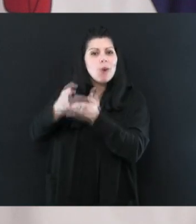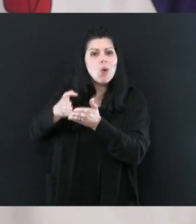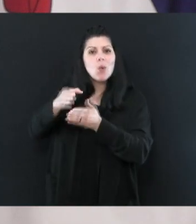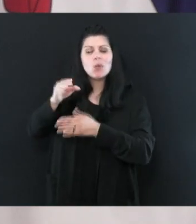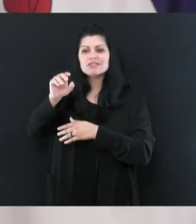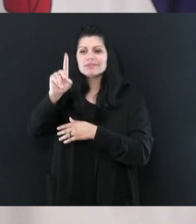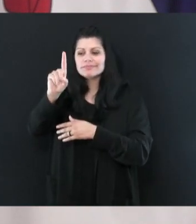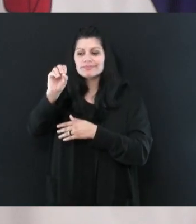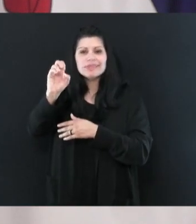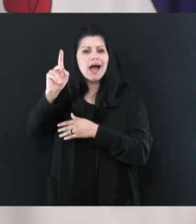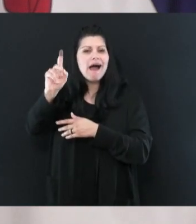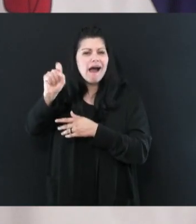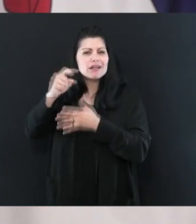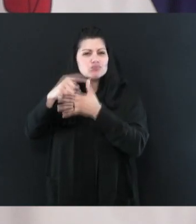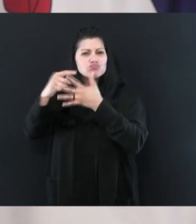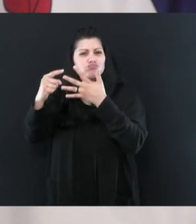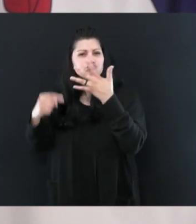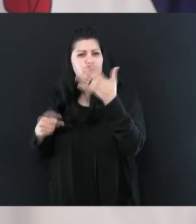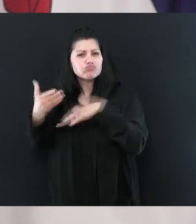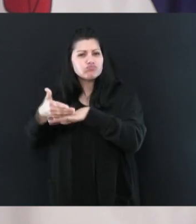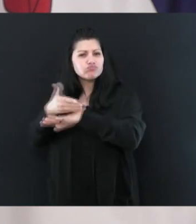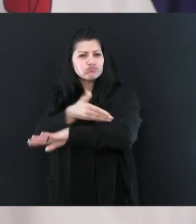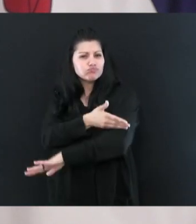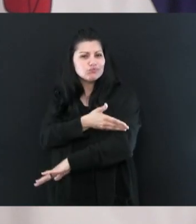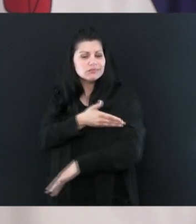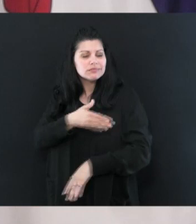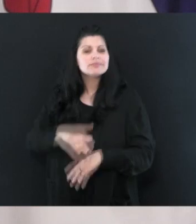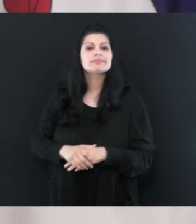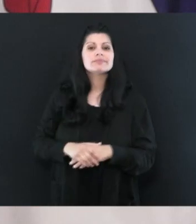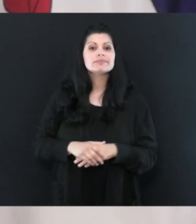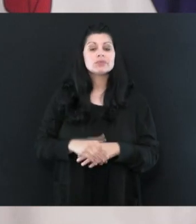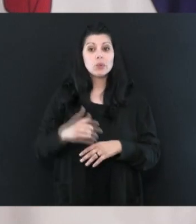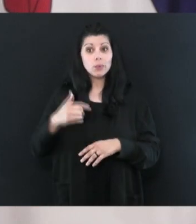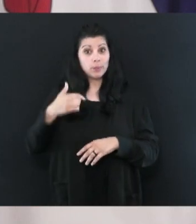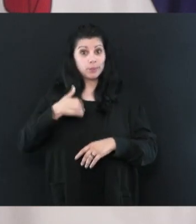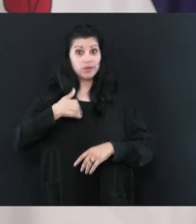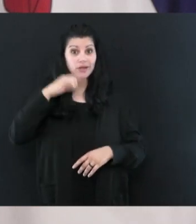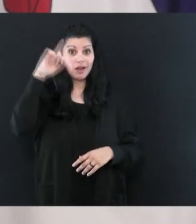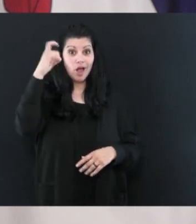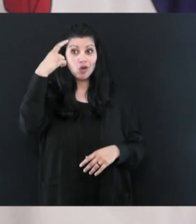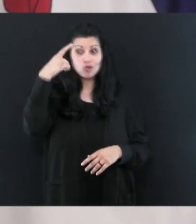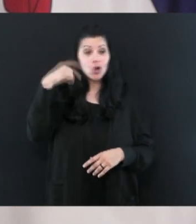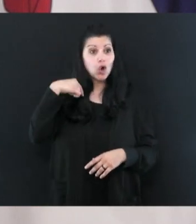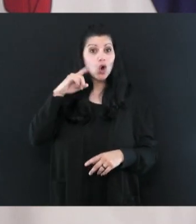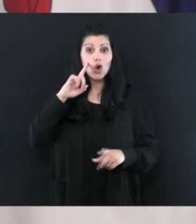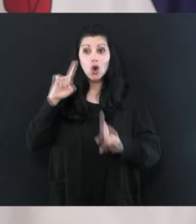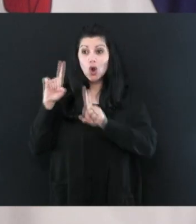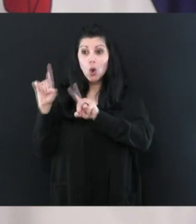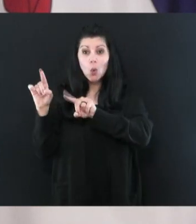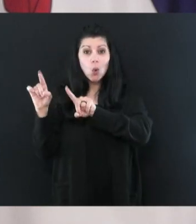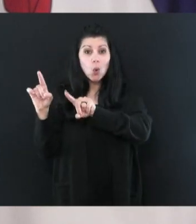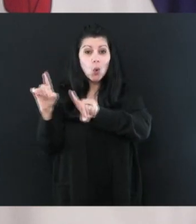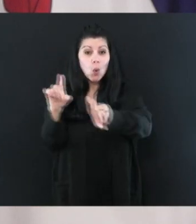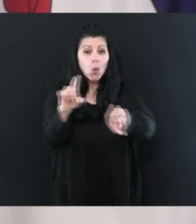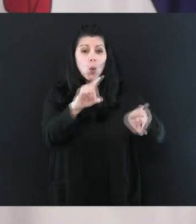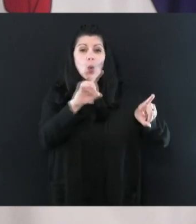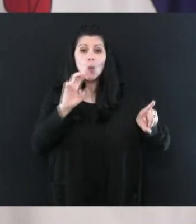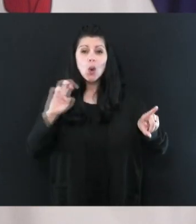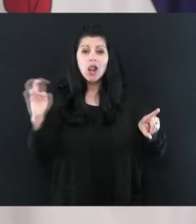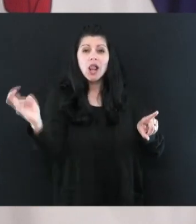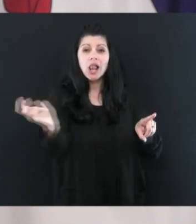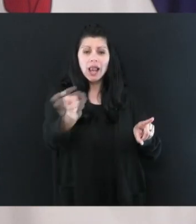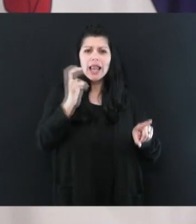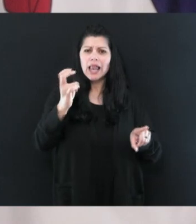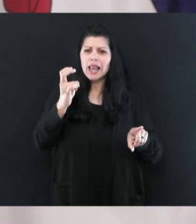stuff like that. And so from the standpoint of the governor getting around and going, I surely